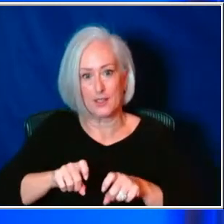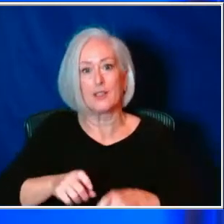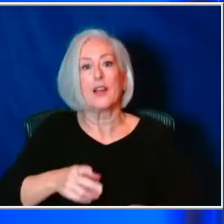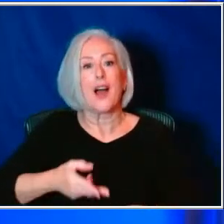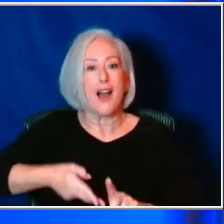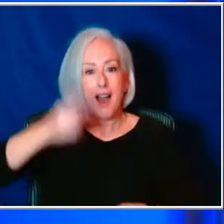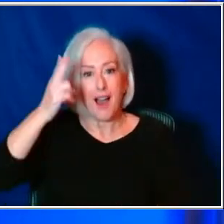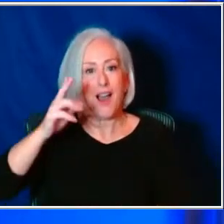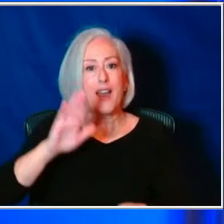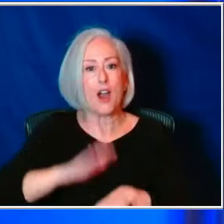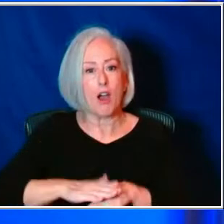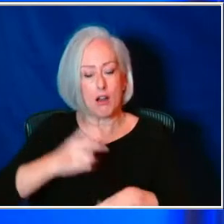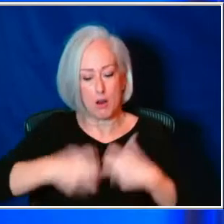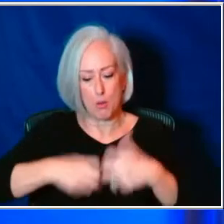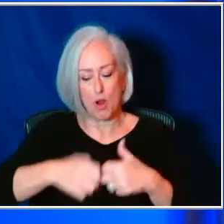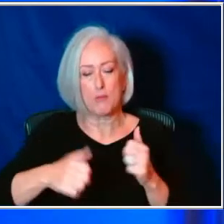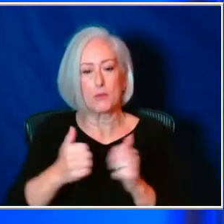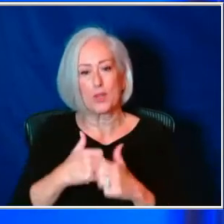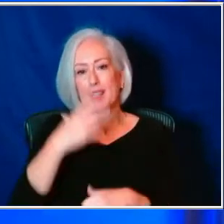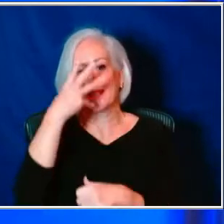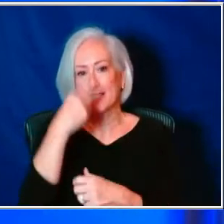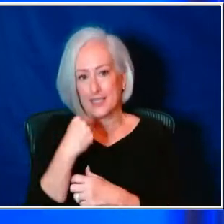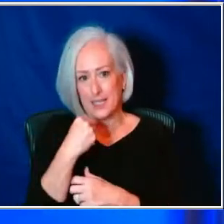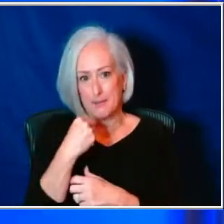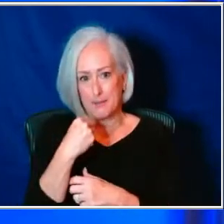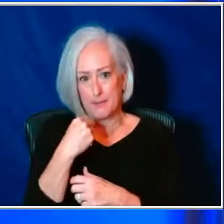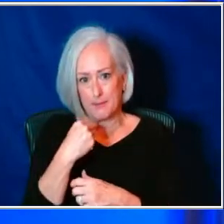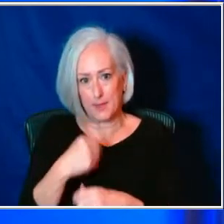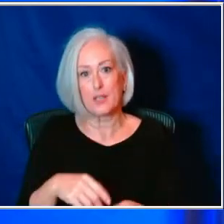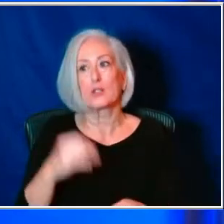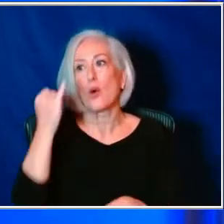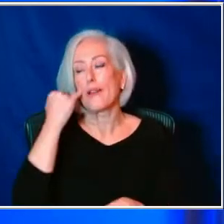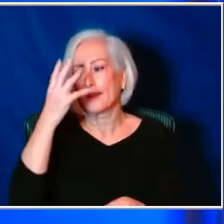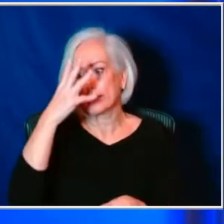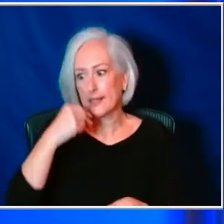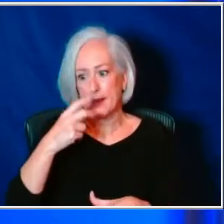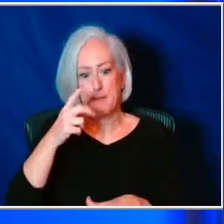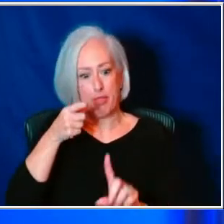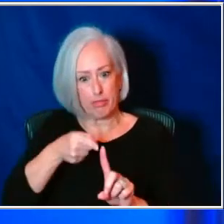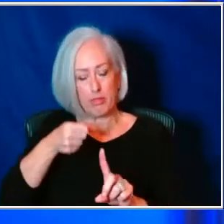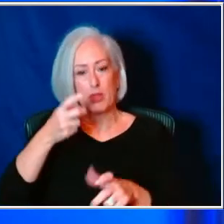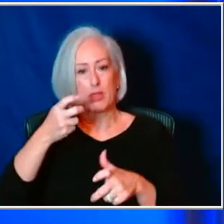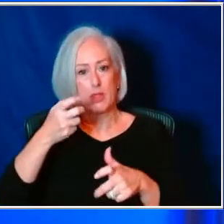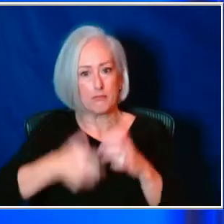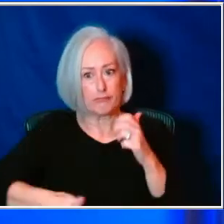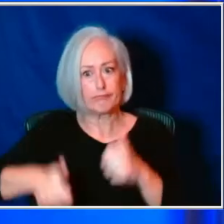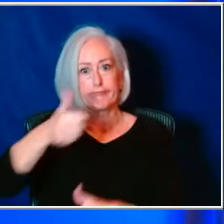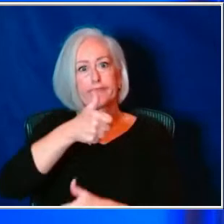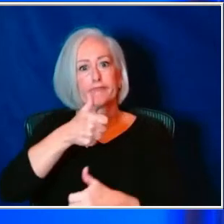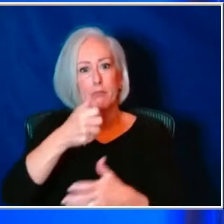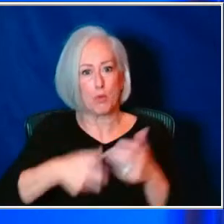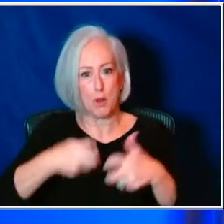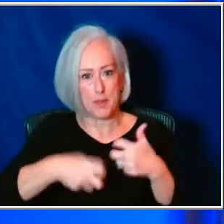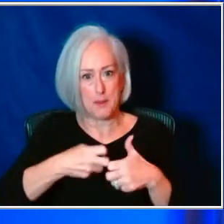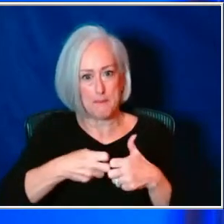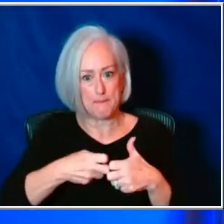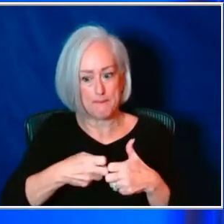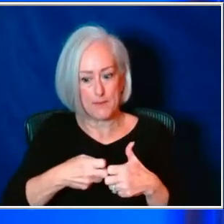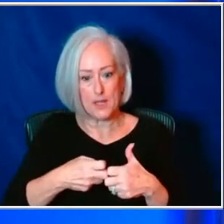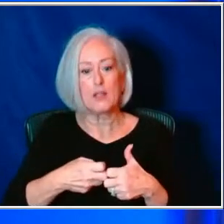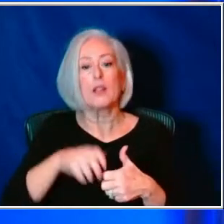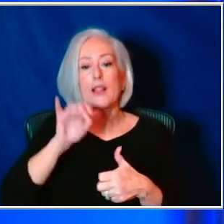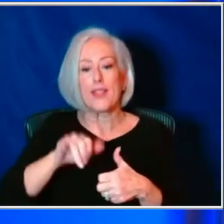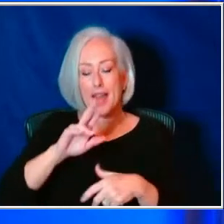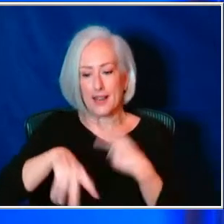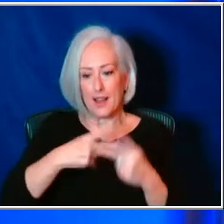meaning sleep is a really big problem in their lives, they are able to push those types of modules towards the